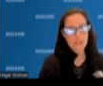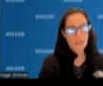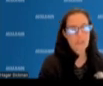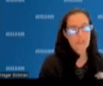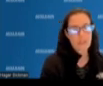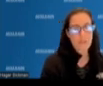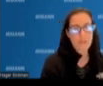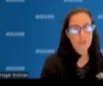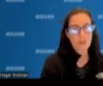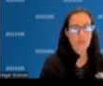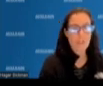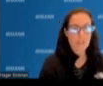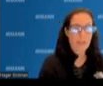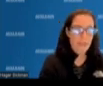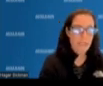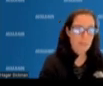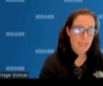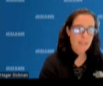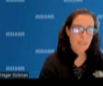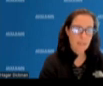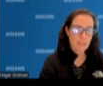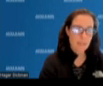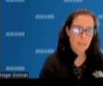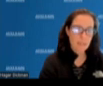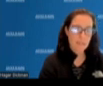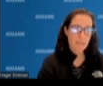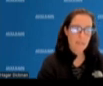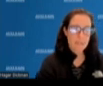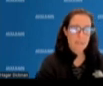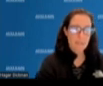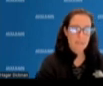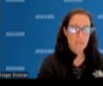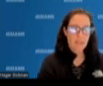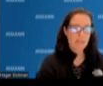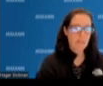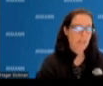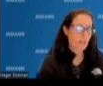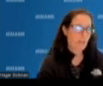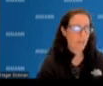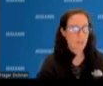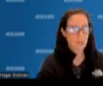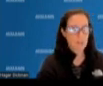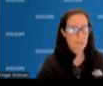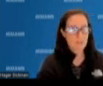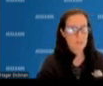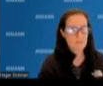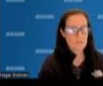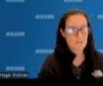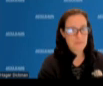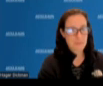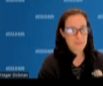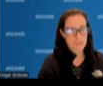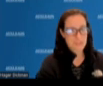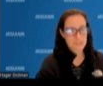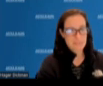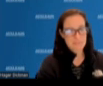resources. And you can also join the Protect Medicaid space at listserv and our Fight for Our Health coalition.